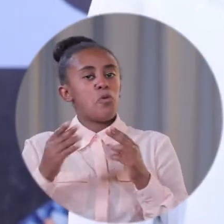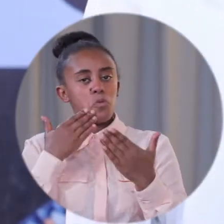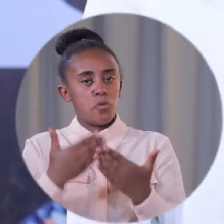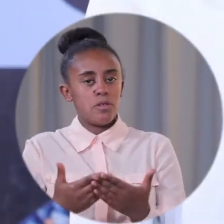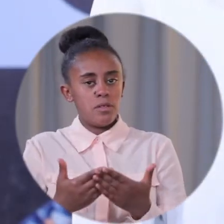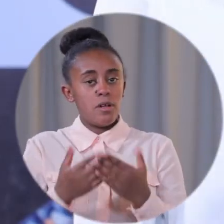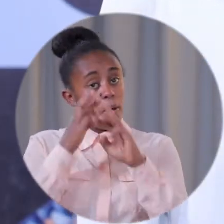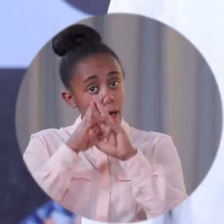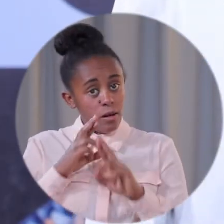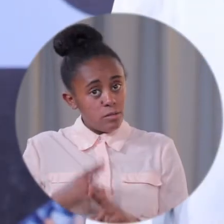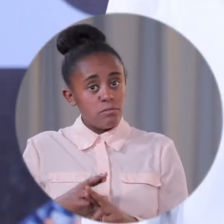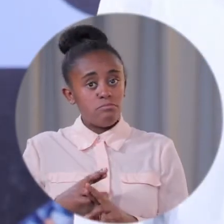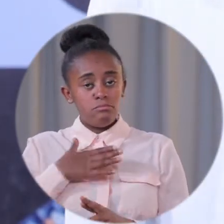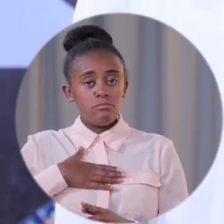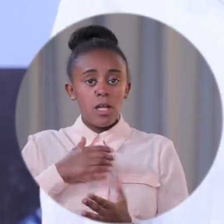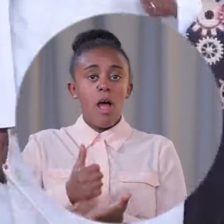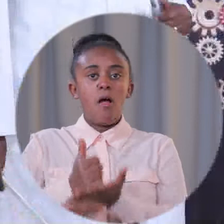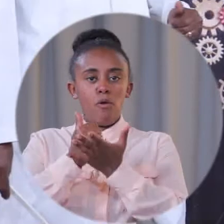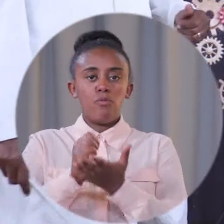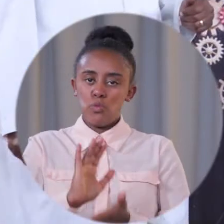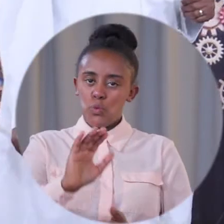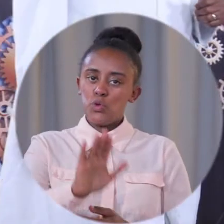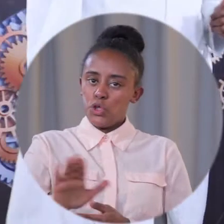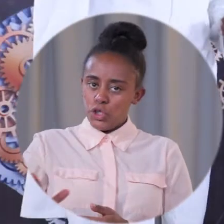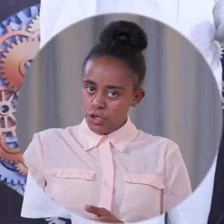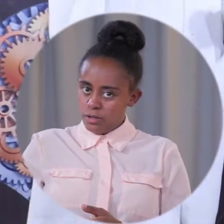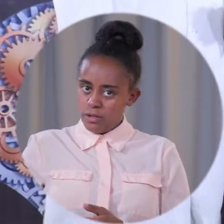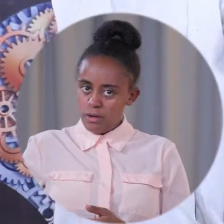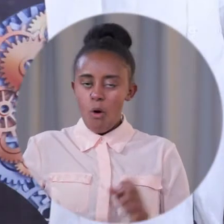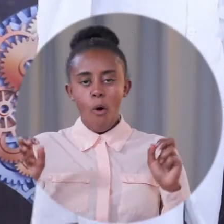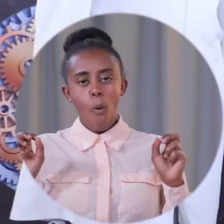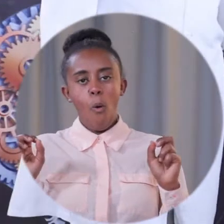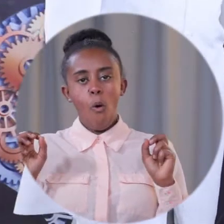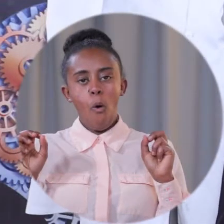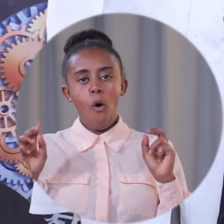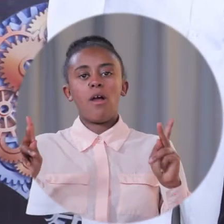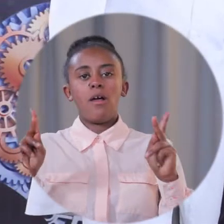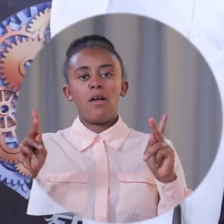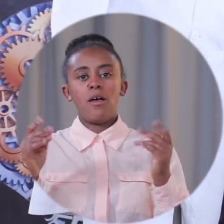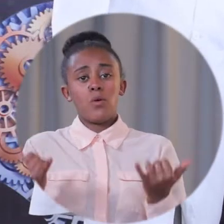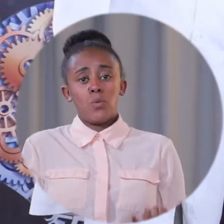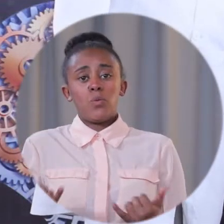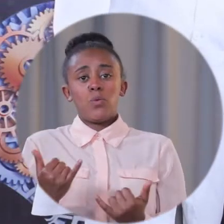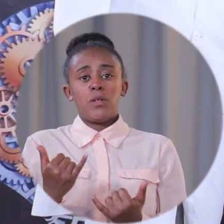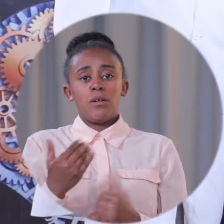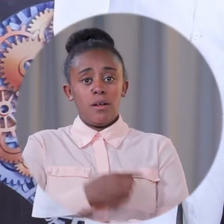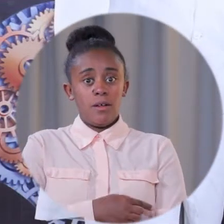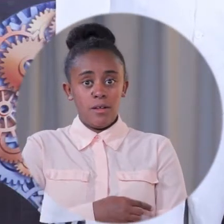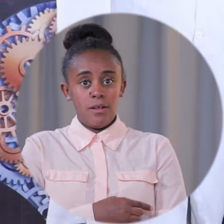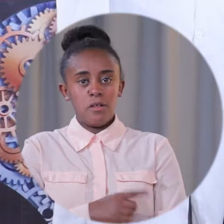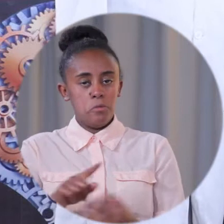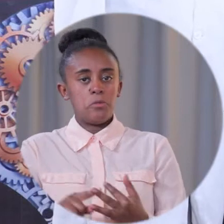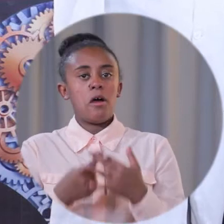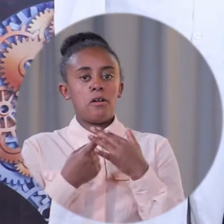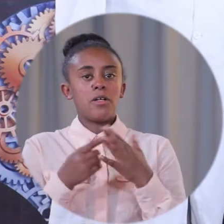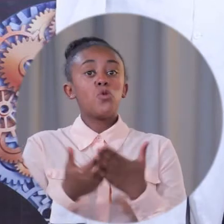parents, please help your children. Okay. Today we are going to start a new